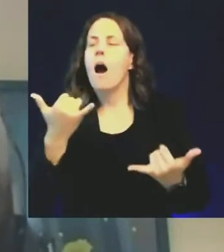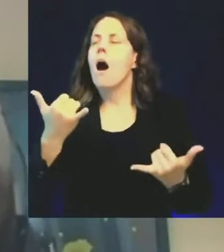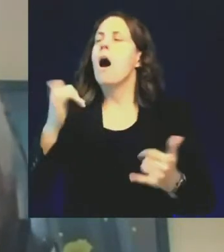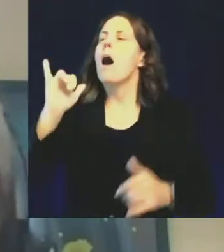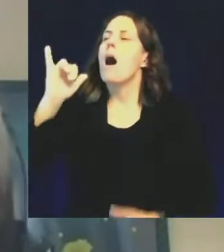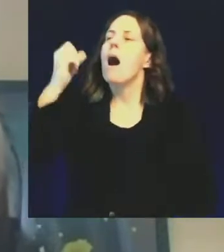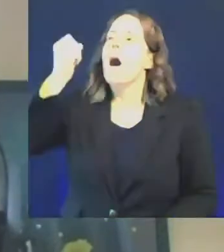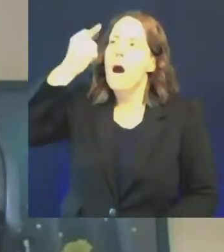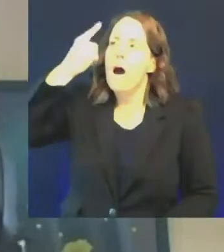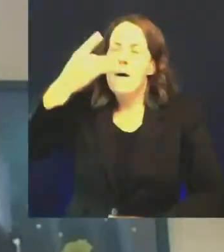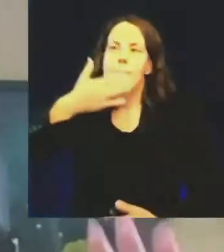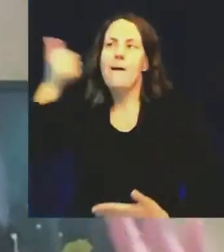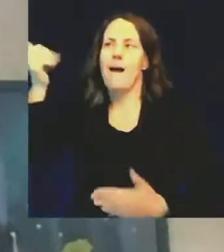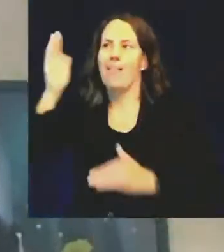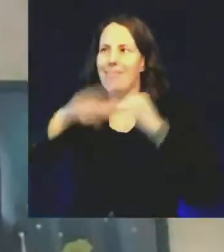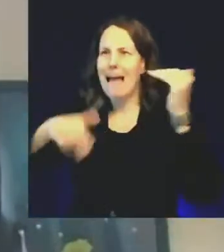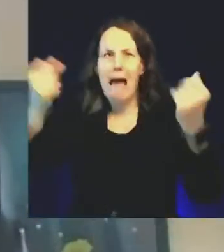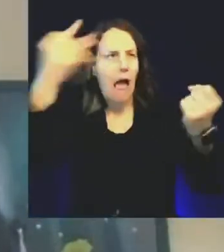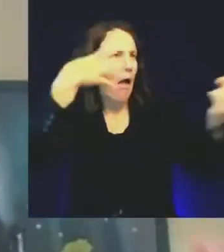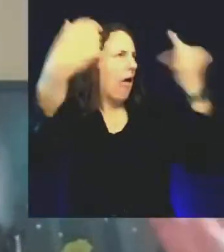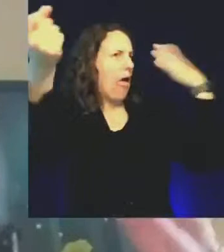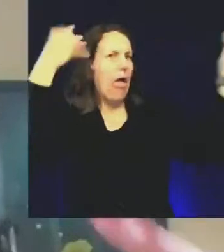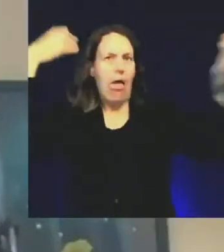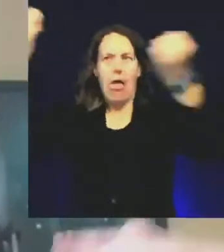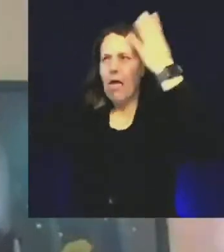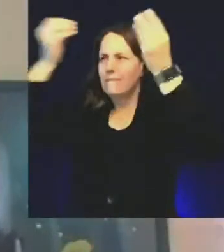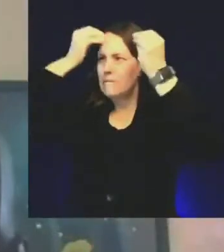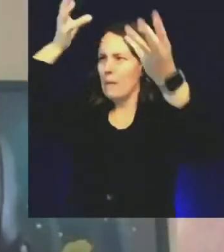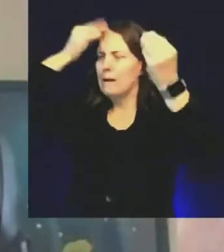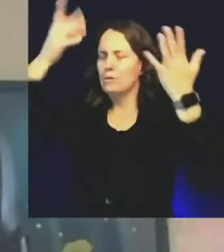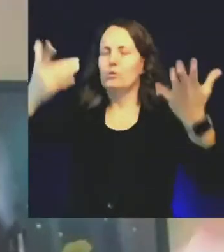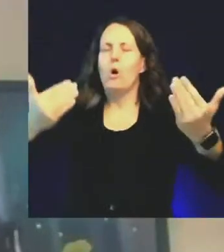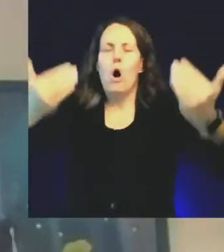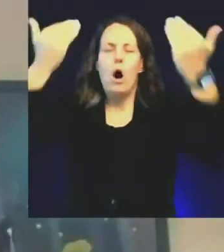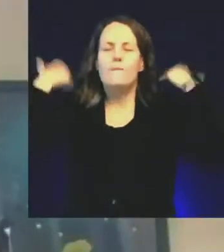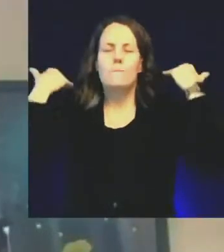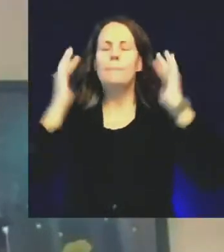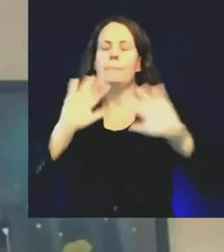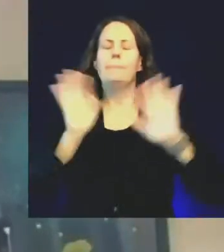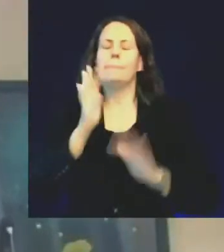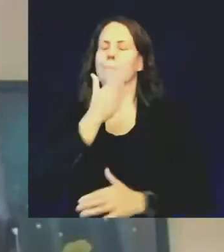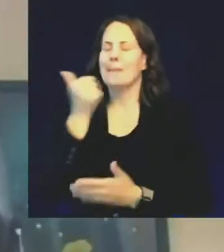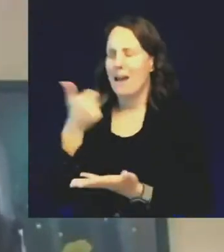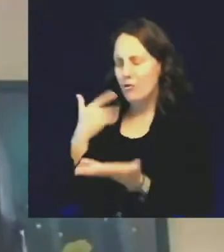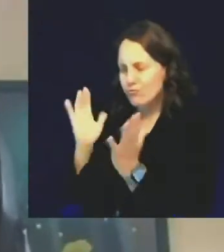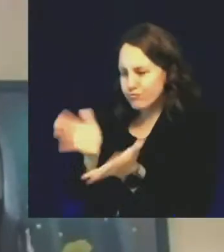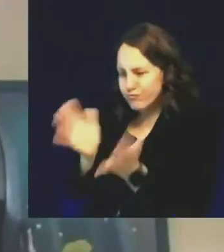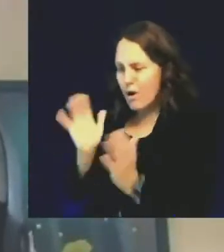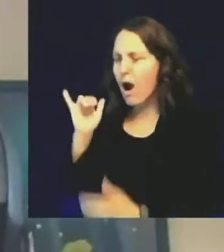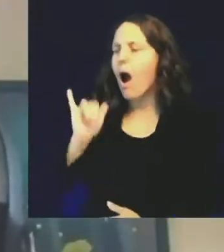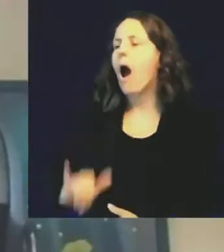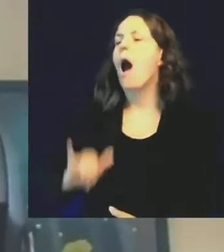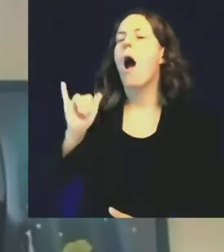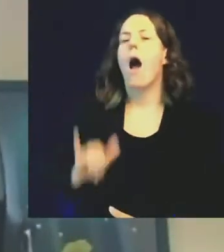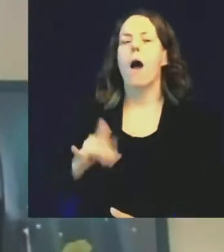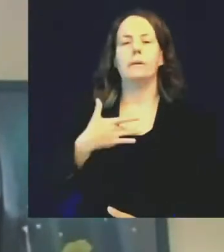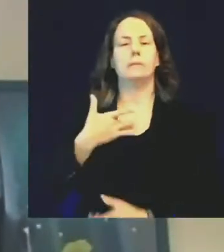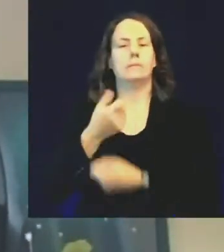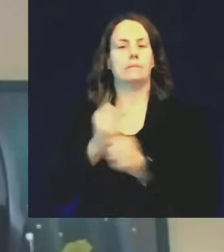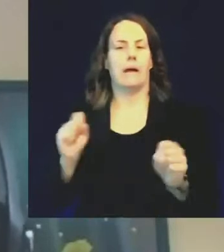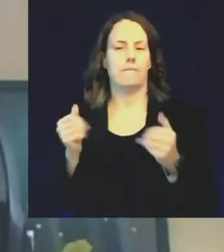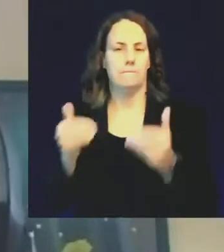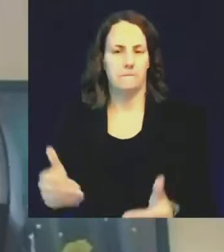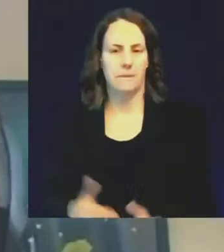But you're right, we're looking at a twofold thing. One is we want to keep increasing the rate of vaccination. And second, we need to